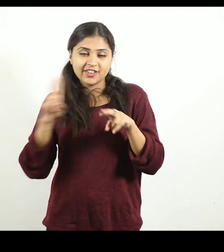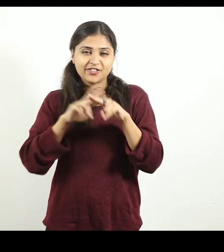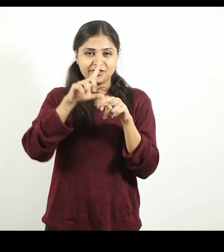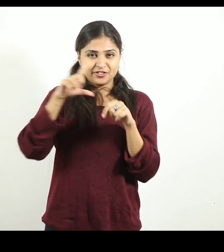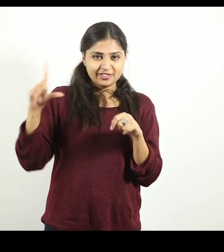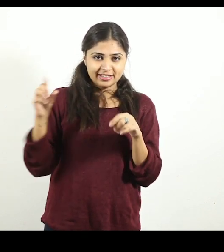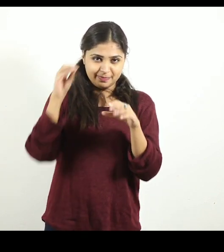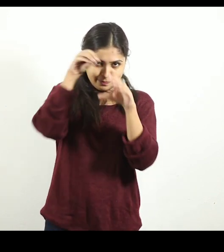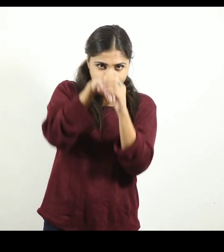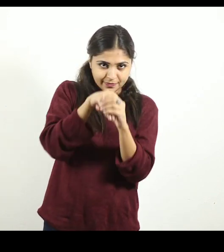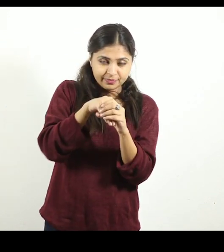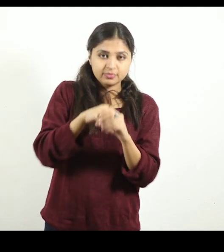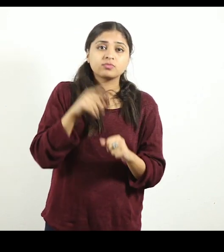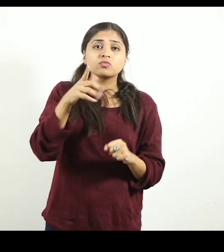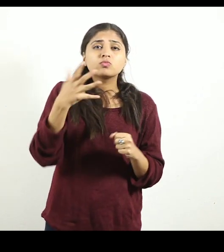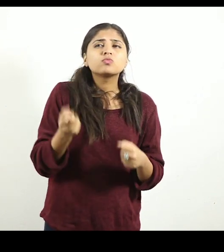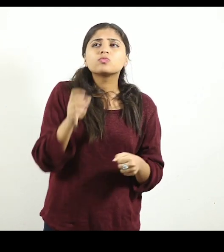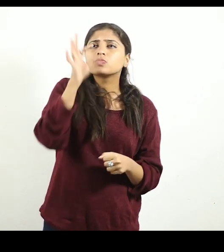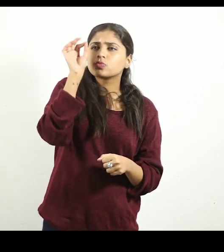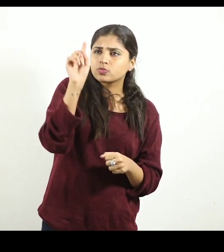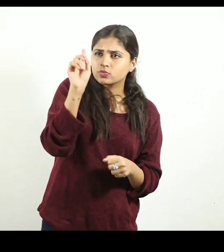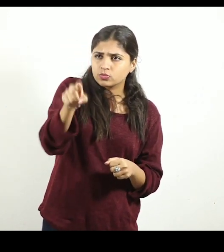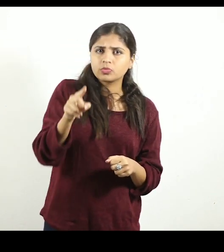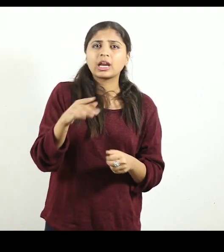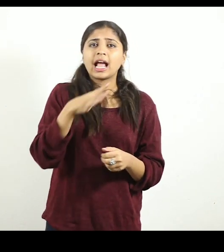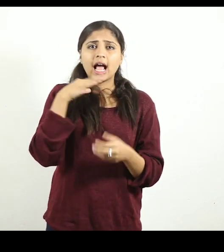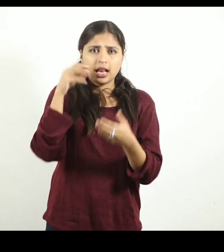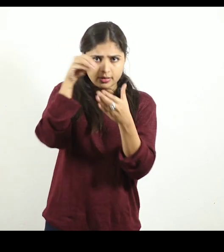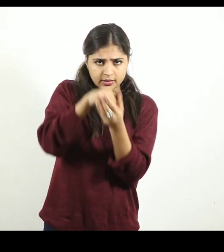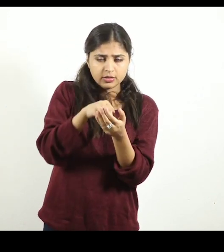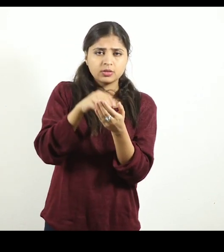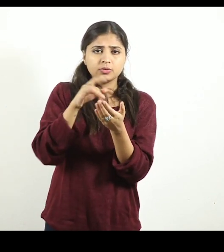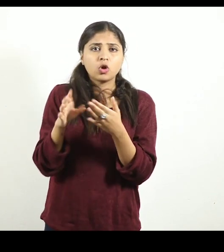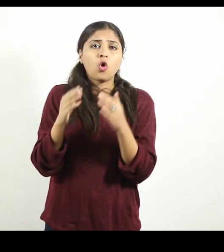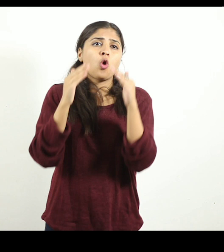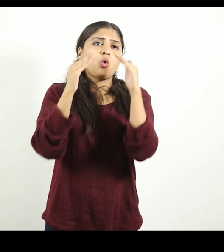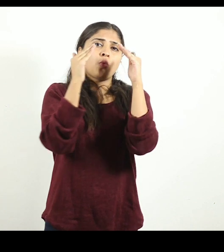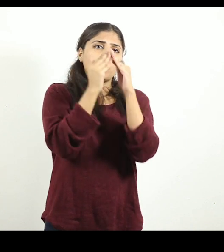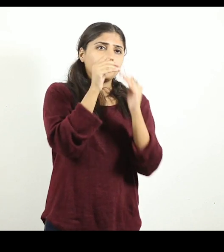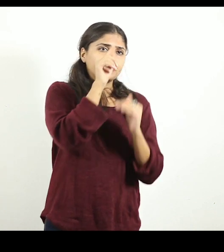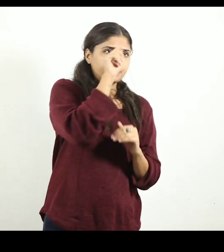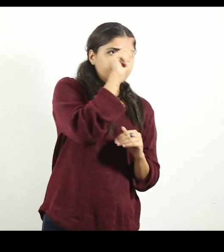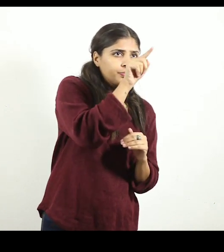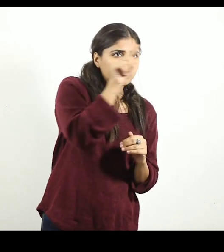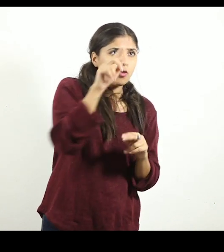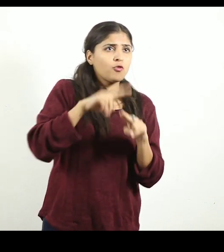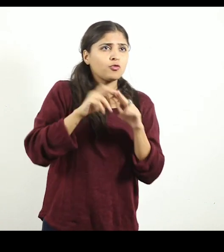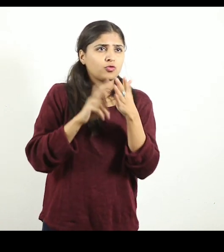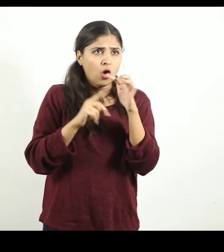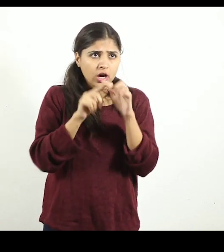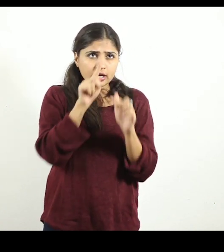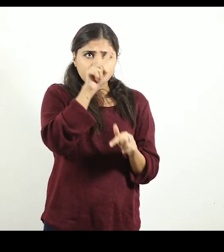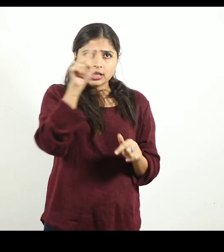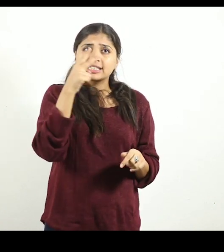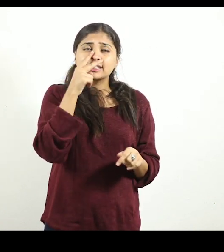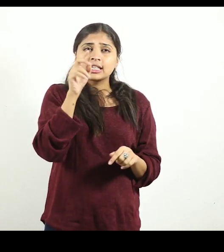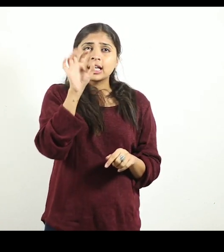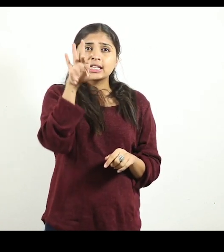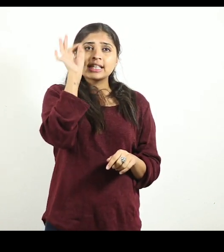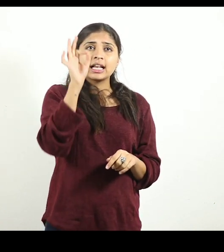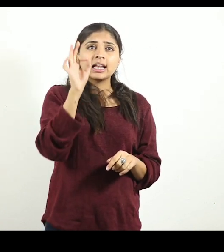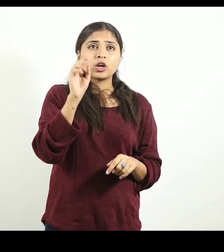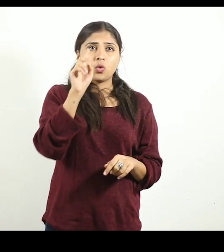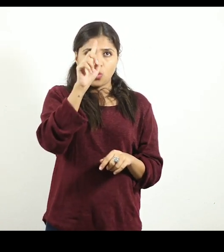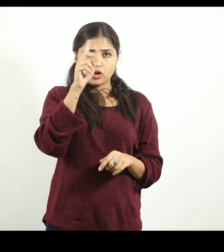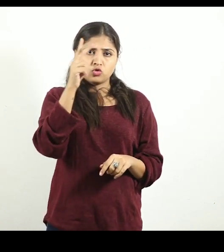fill. Select the cell that you want to apply or remove a fill color from. Go to Home tab in the Font group